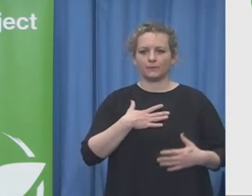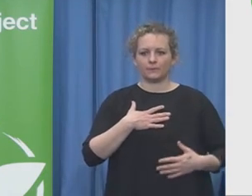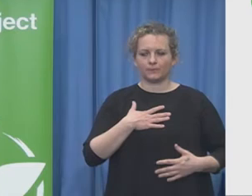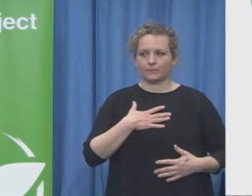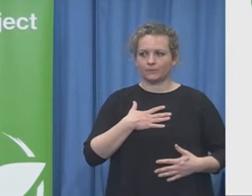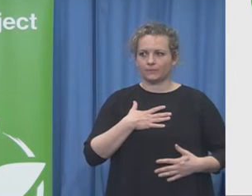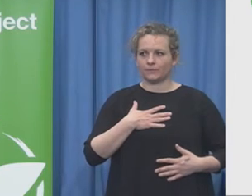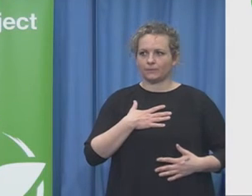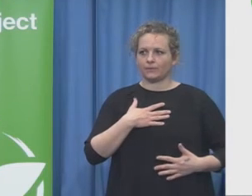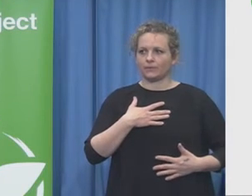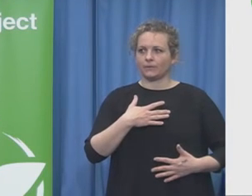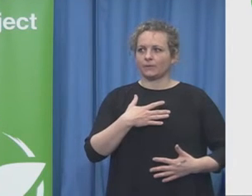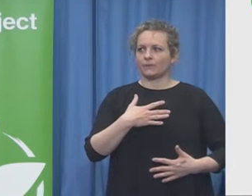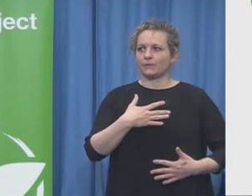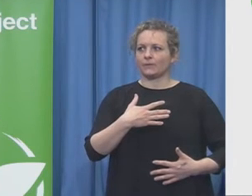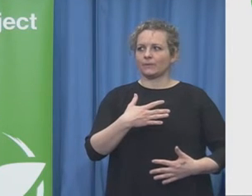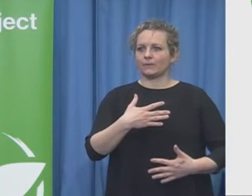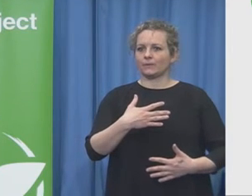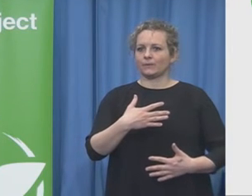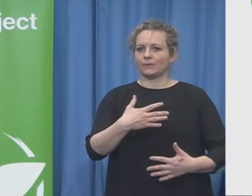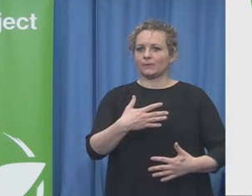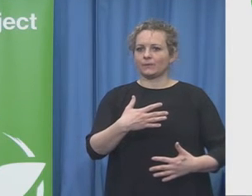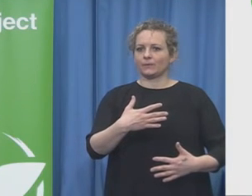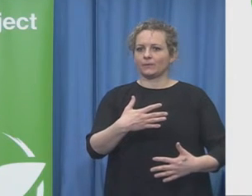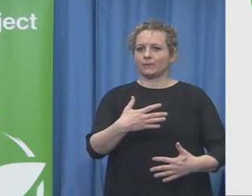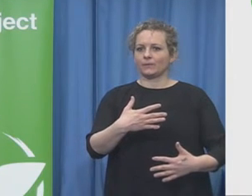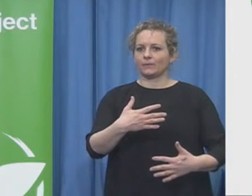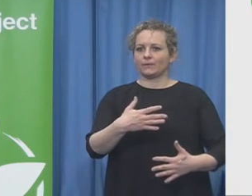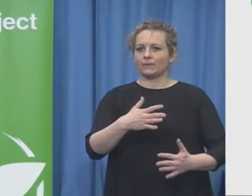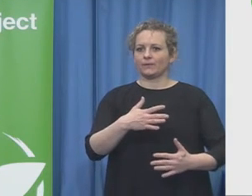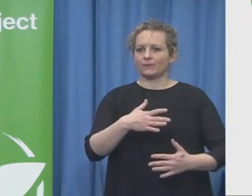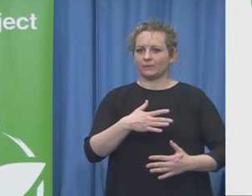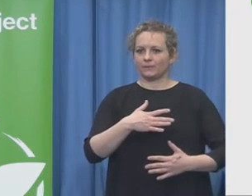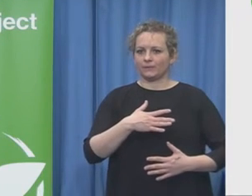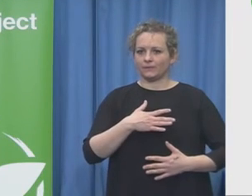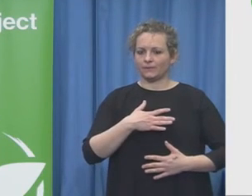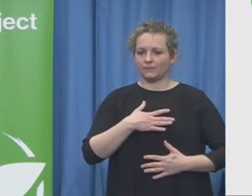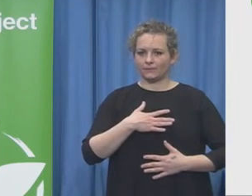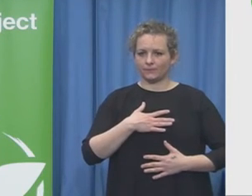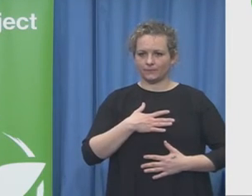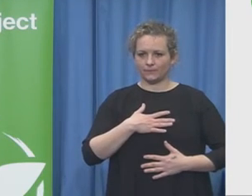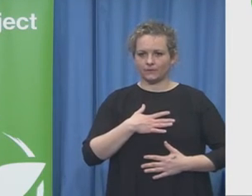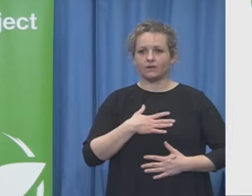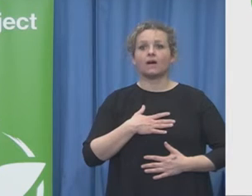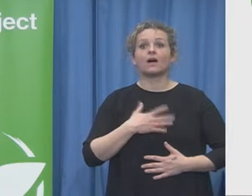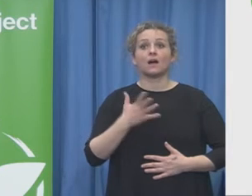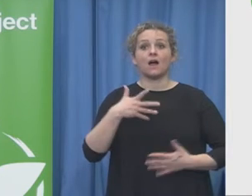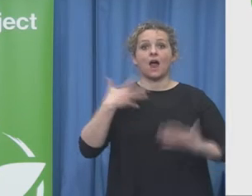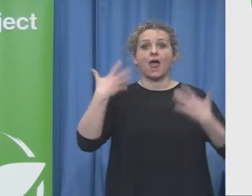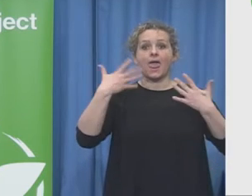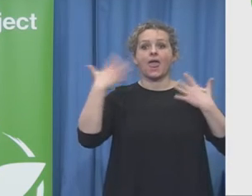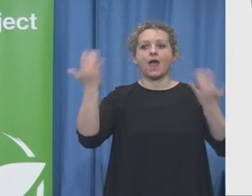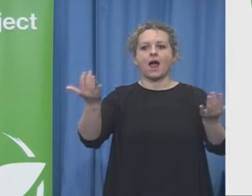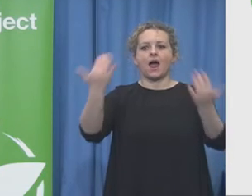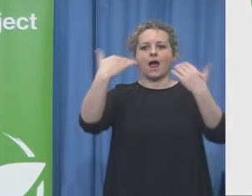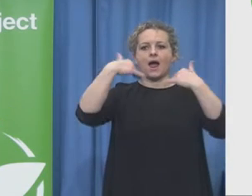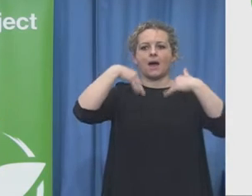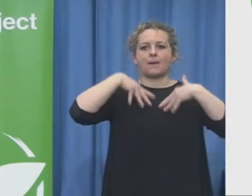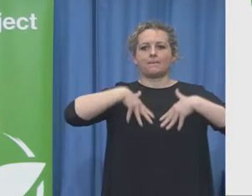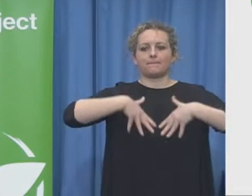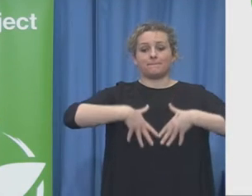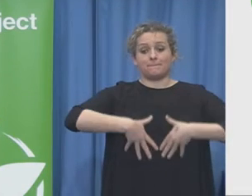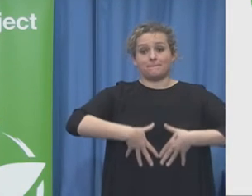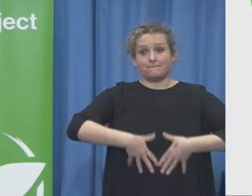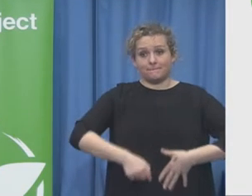And let the breathing descend into the lower belly. Feel how in your lower belly,